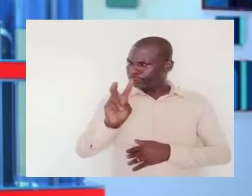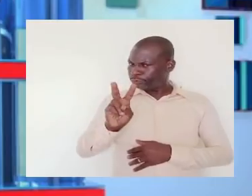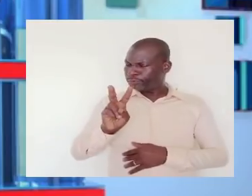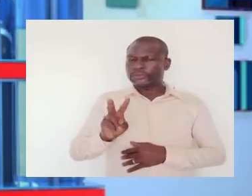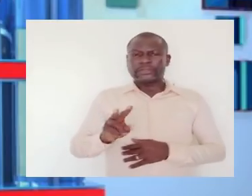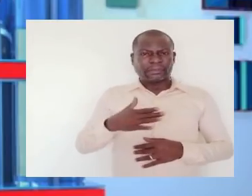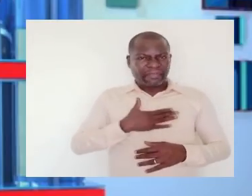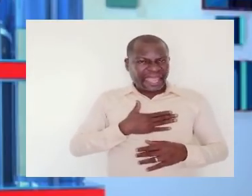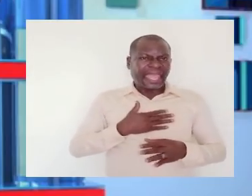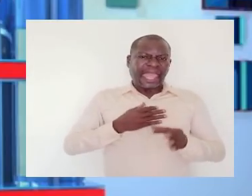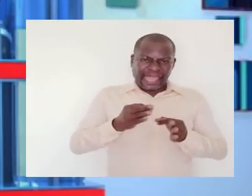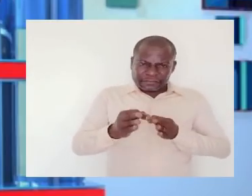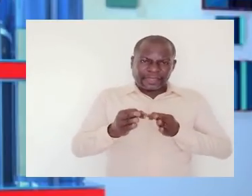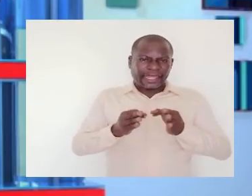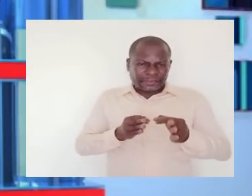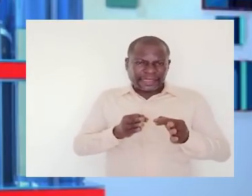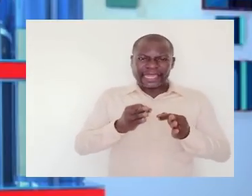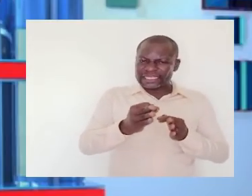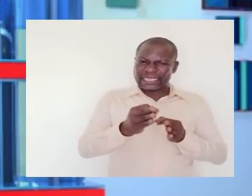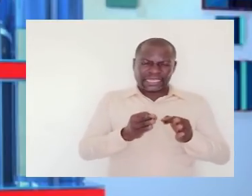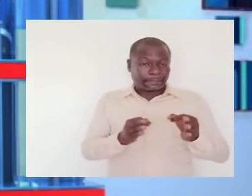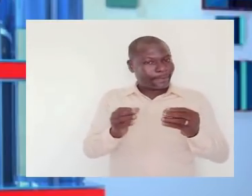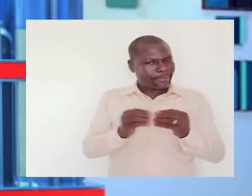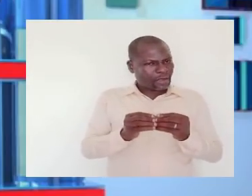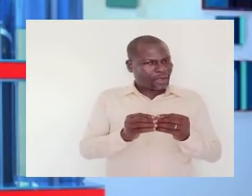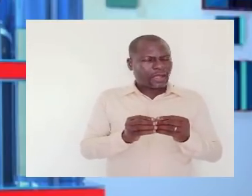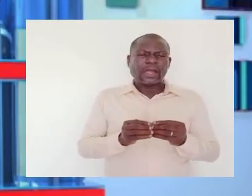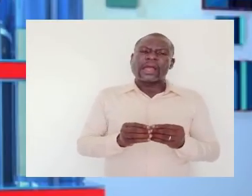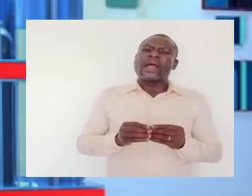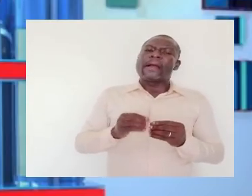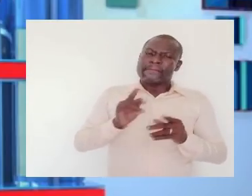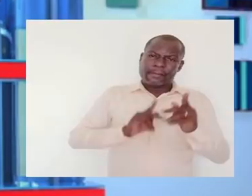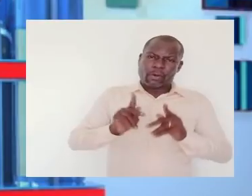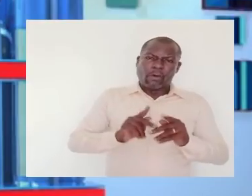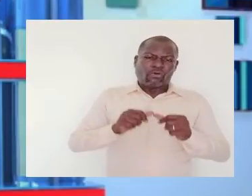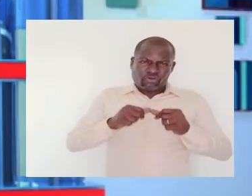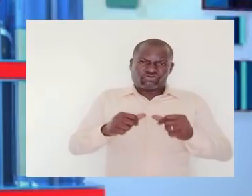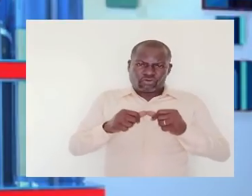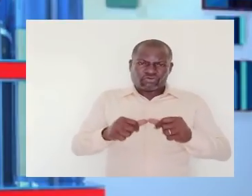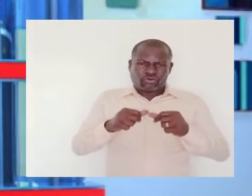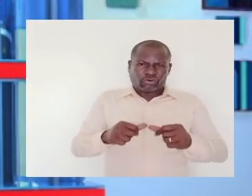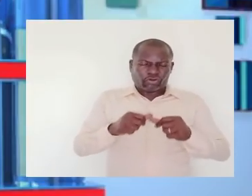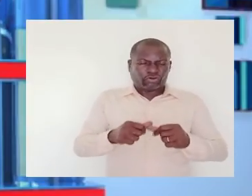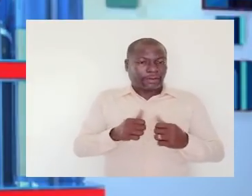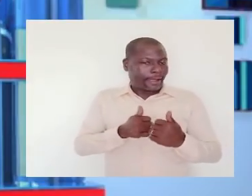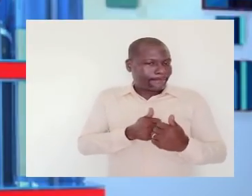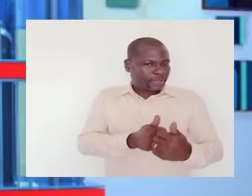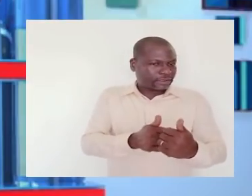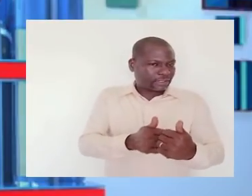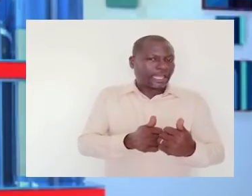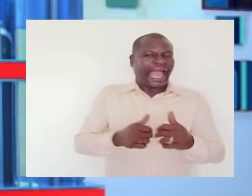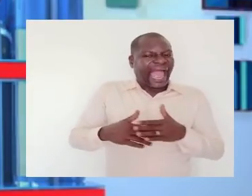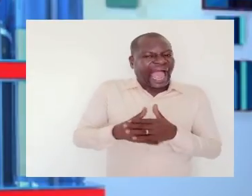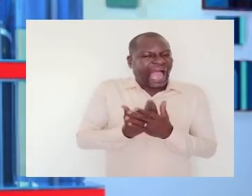2:42 ebra o kan se they continue steadfastly in the apostles doctrine no obe mention